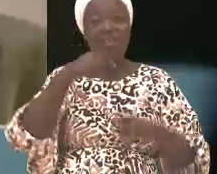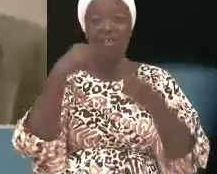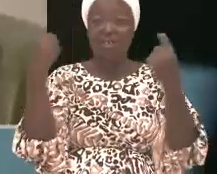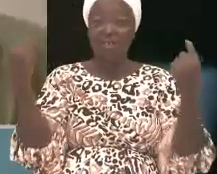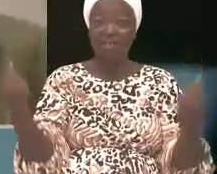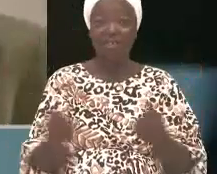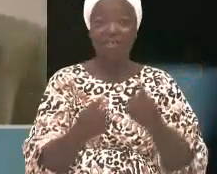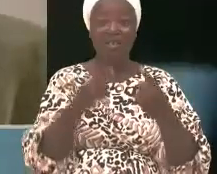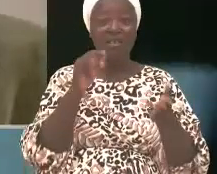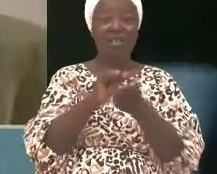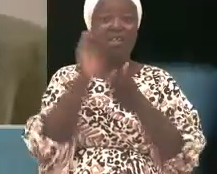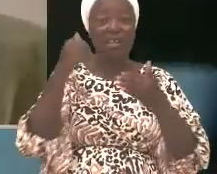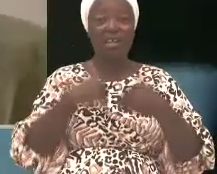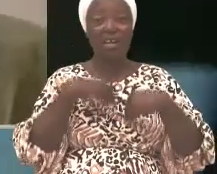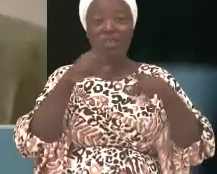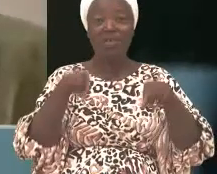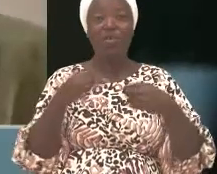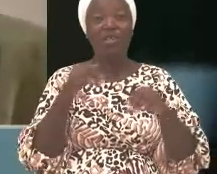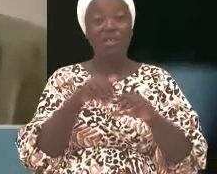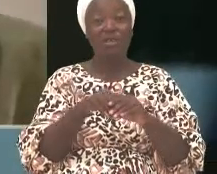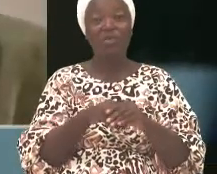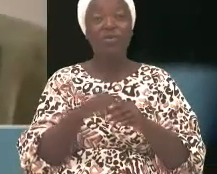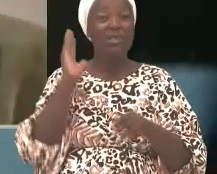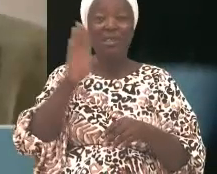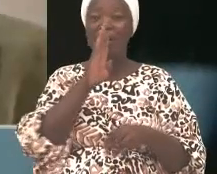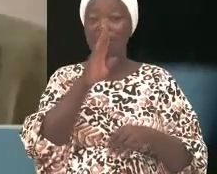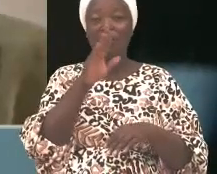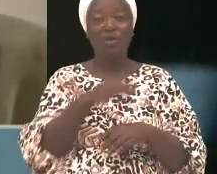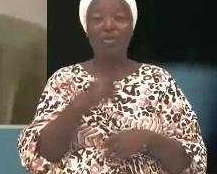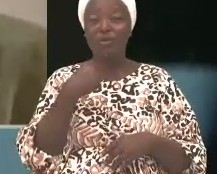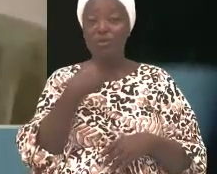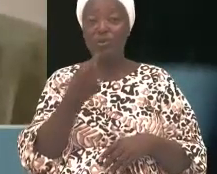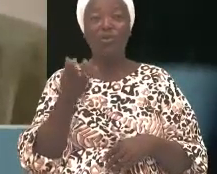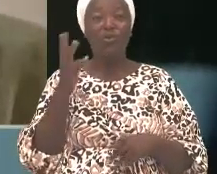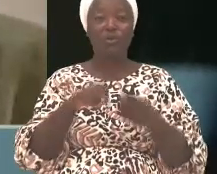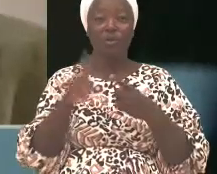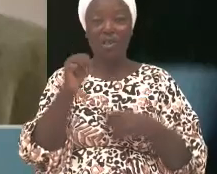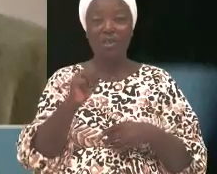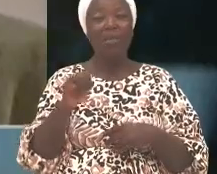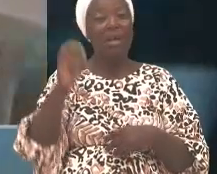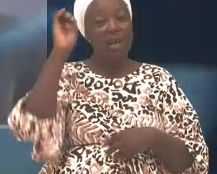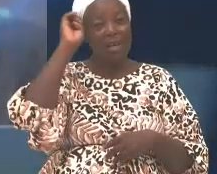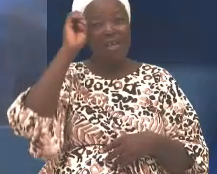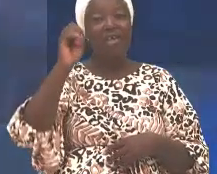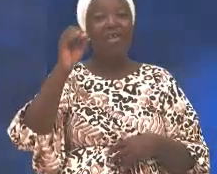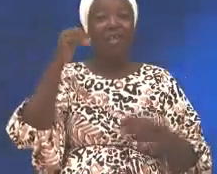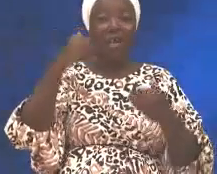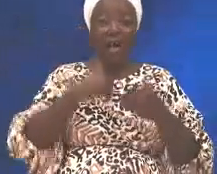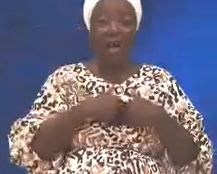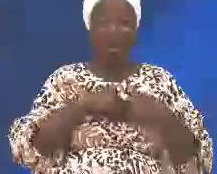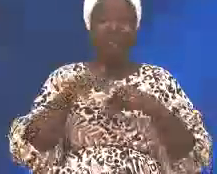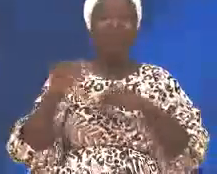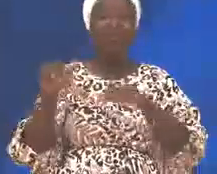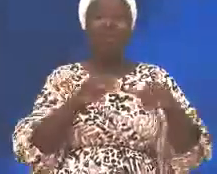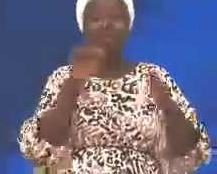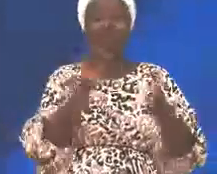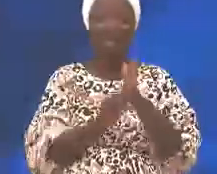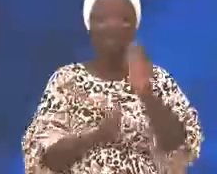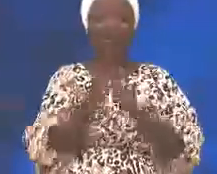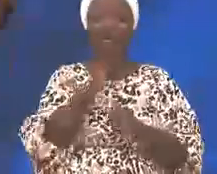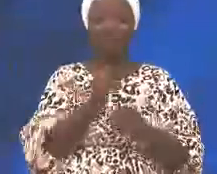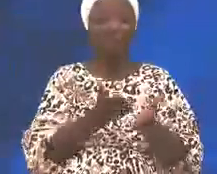hath committed shall be mentioned unto him. He hath done that which is lawful.